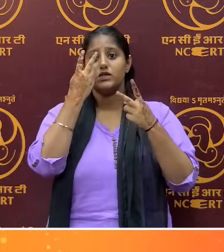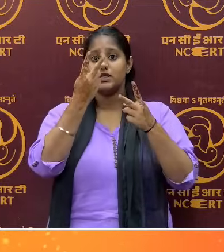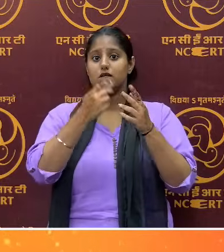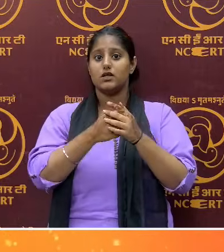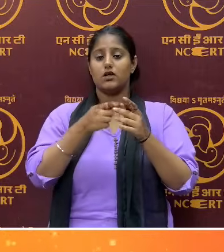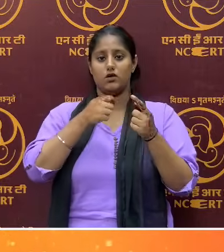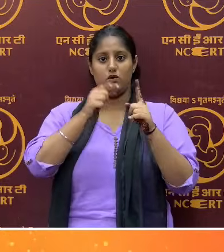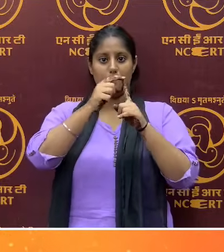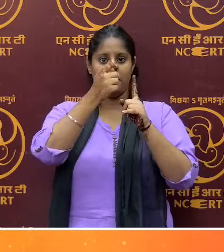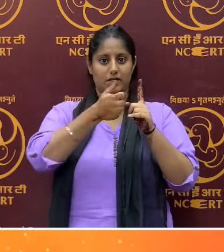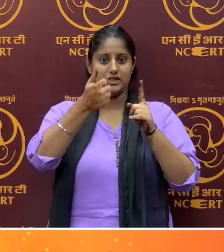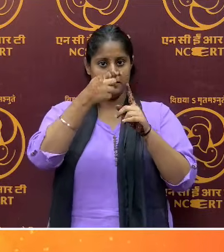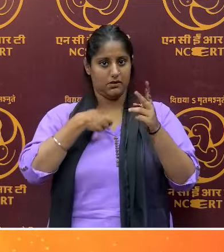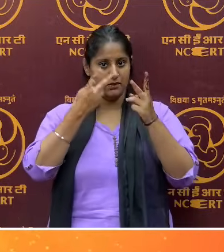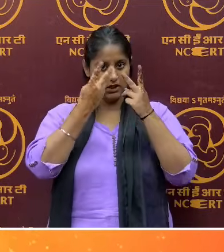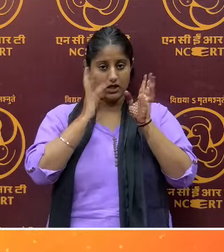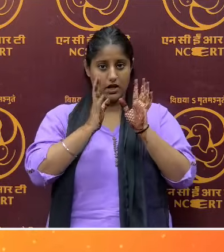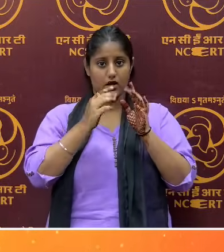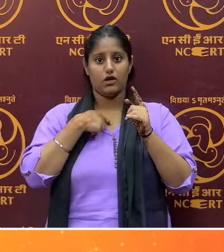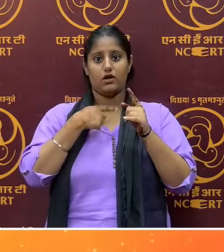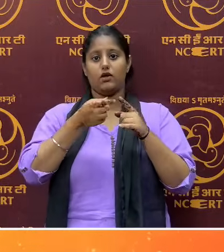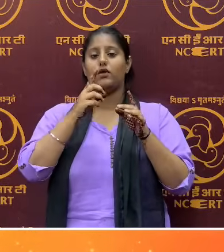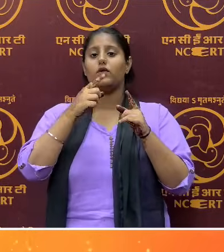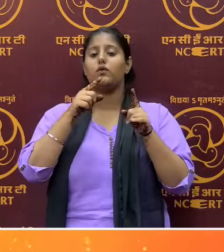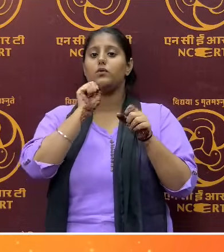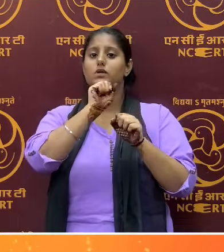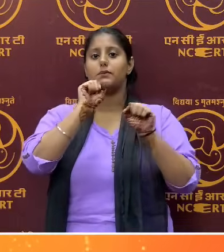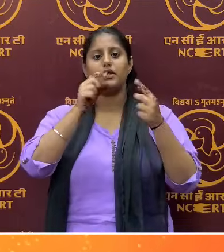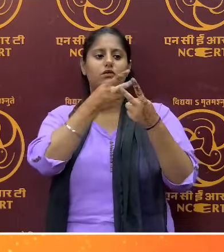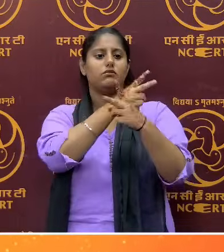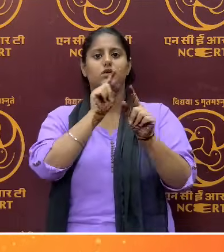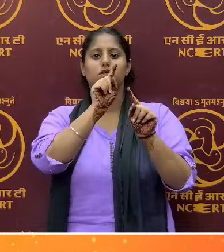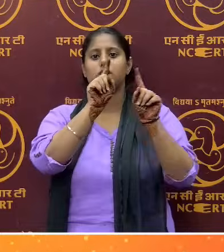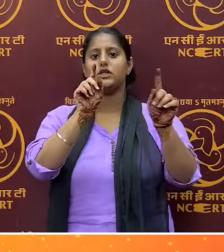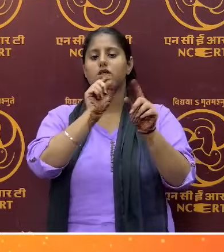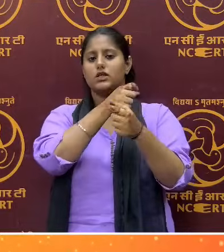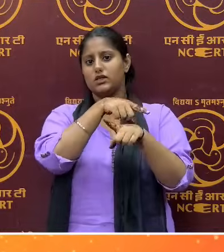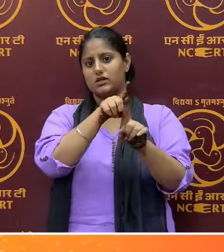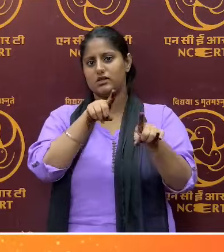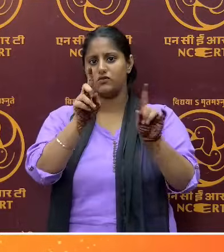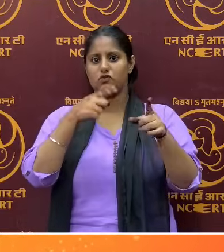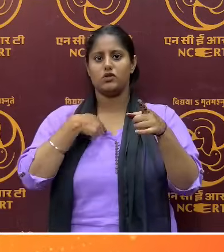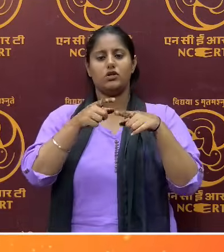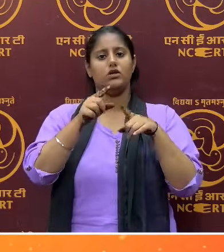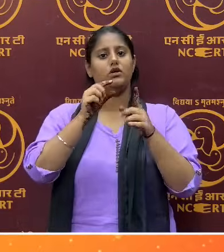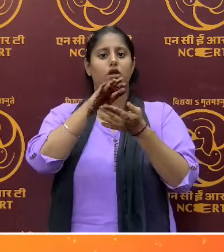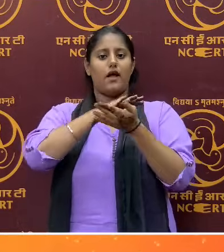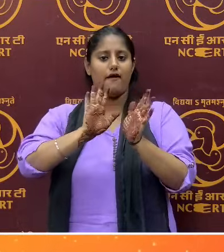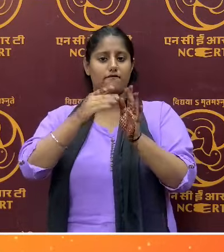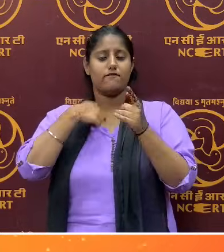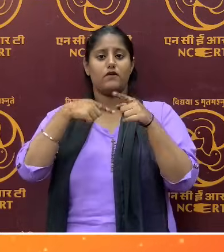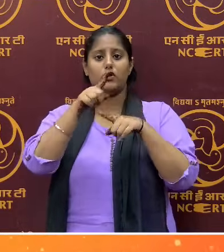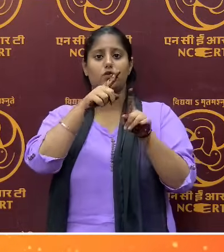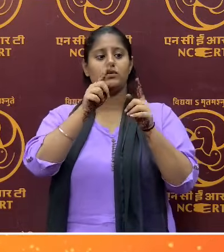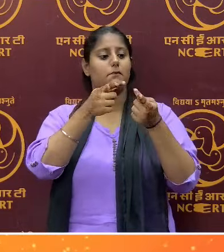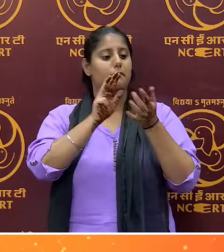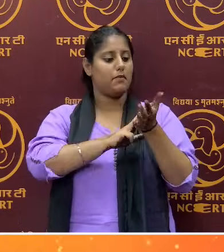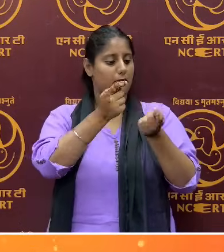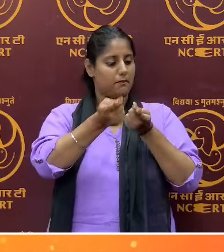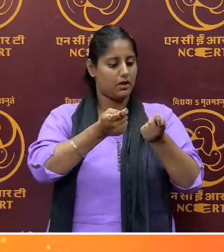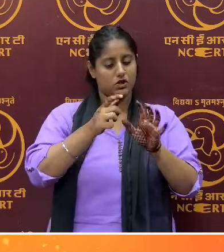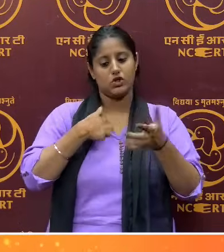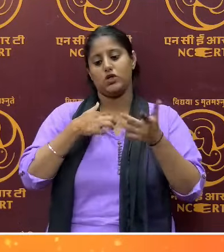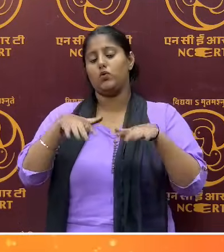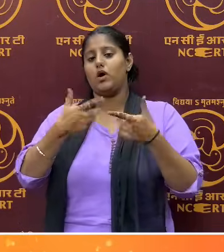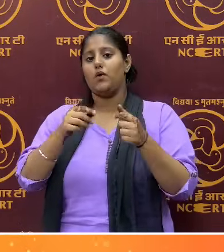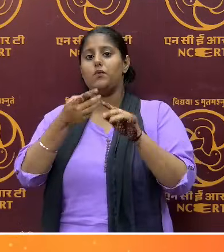the principal over there, a particular dashboard is available, and you can see that manage teacher, assign screening. This is